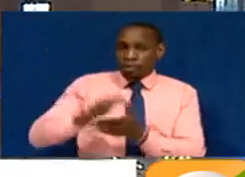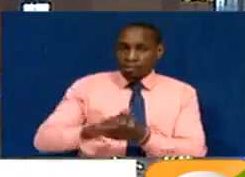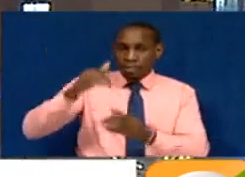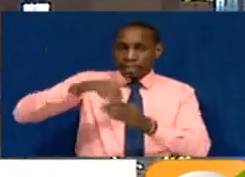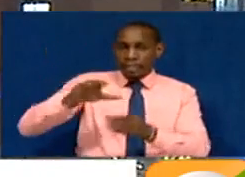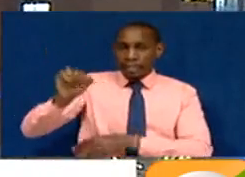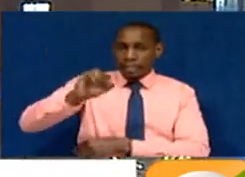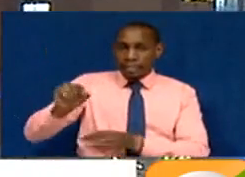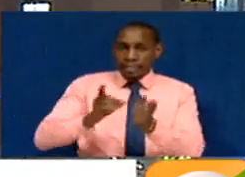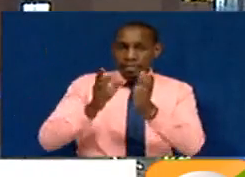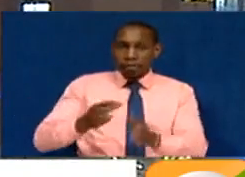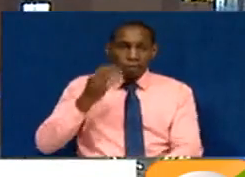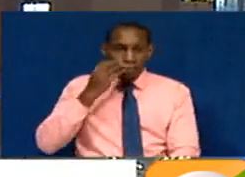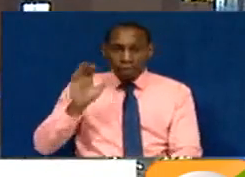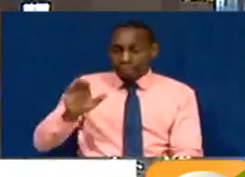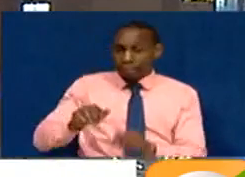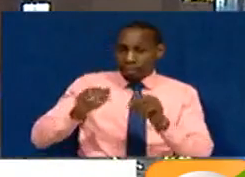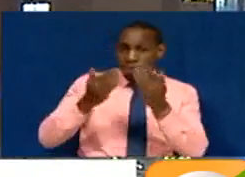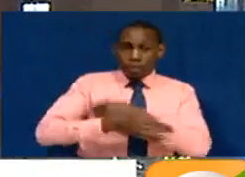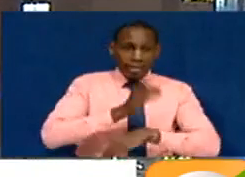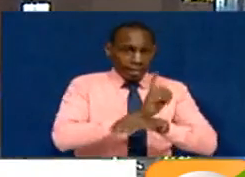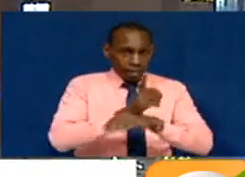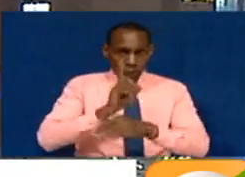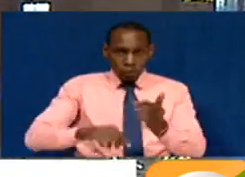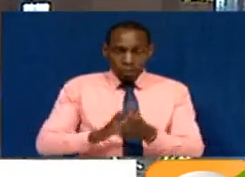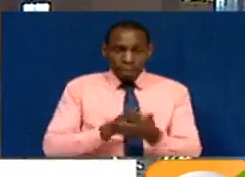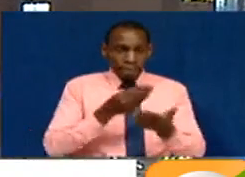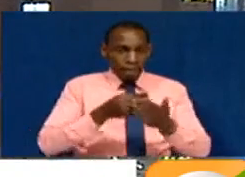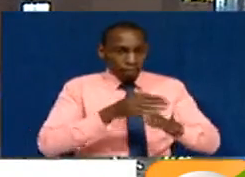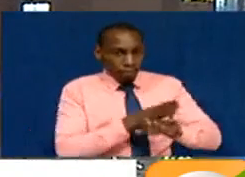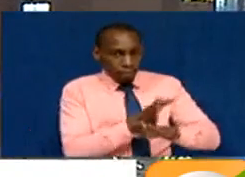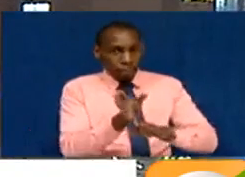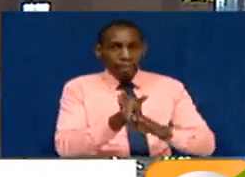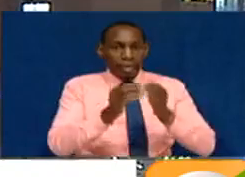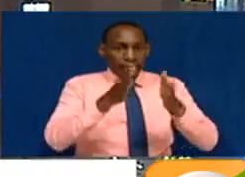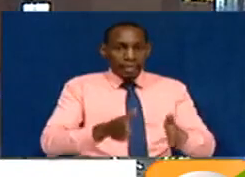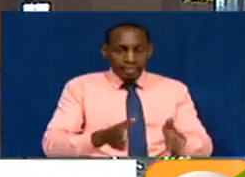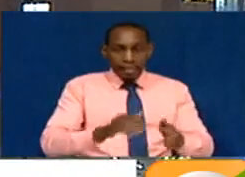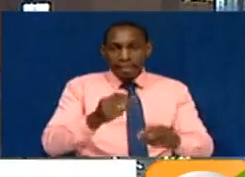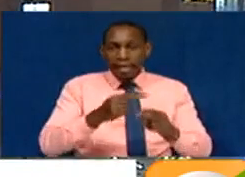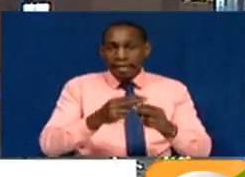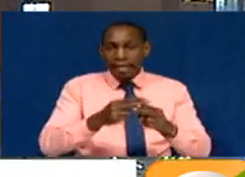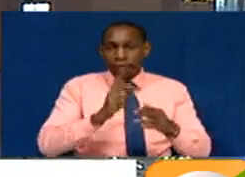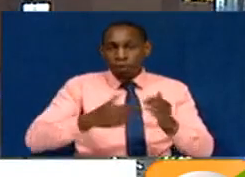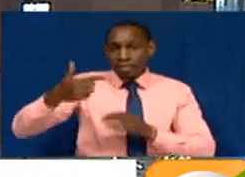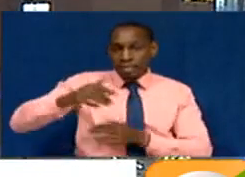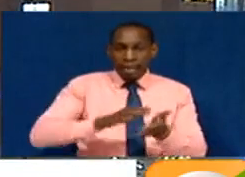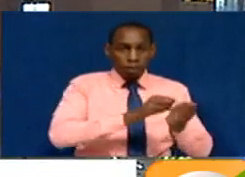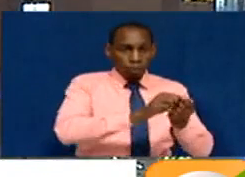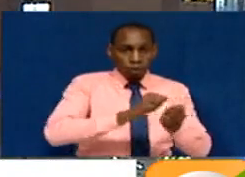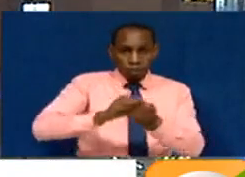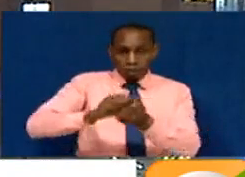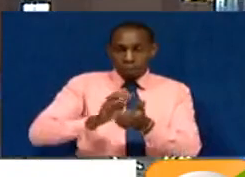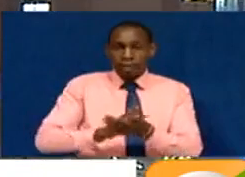And Interior Cabinet Secretary Dr. Fred Matiangi is tonight warning that money laundering lords, commonly known in Kenya as